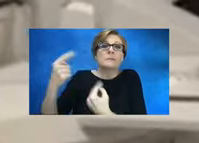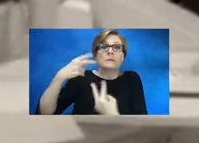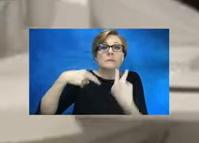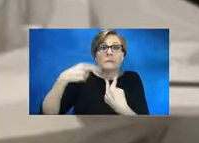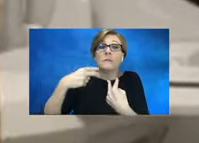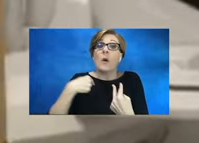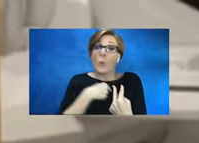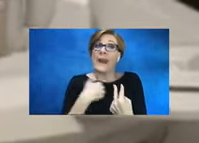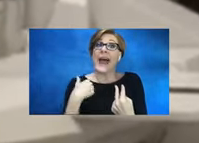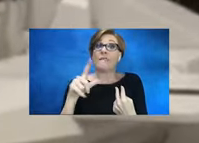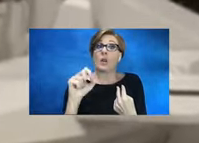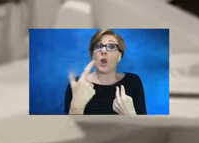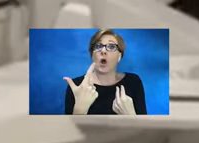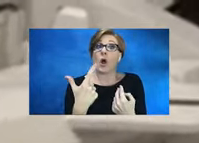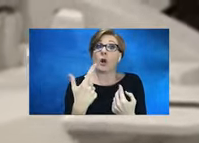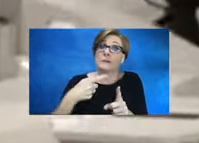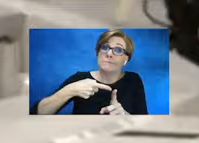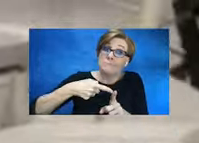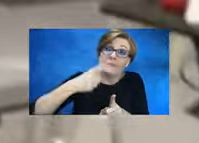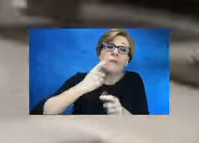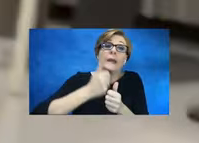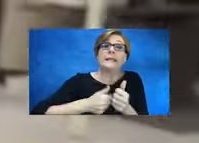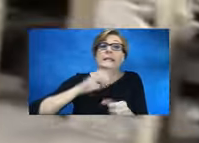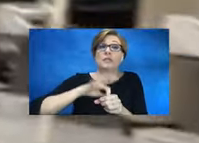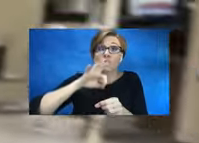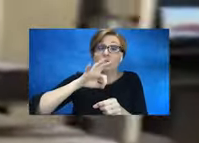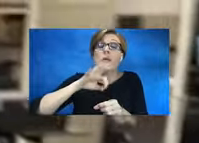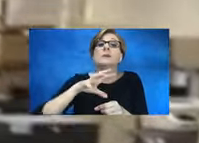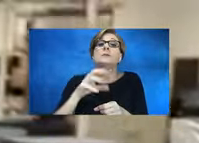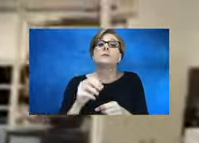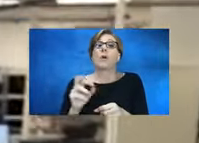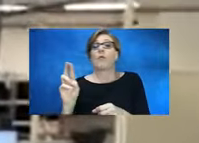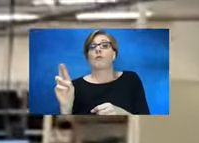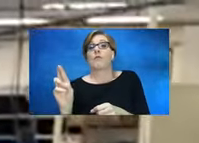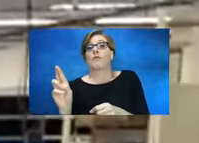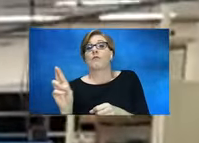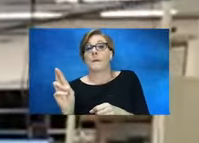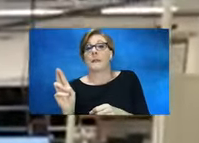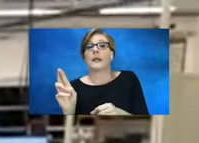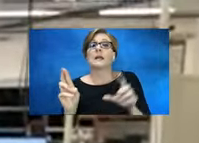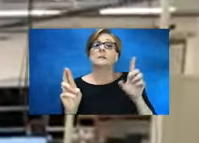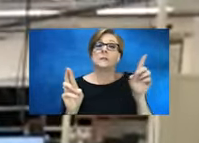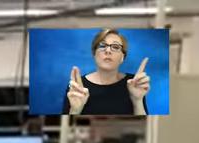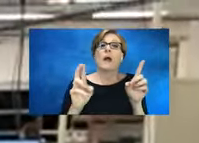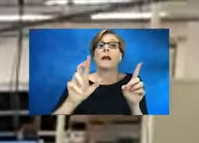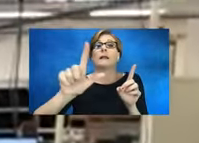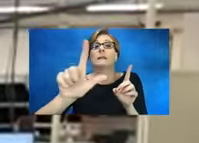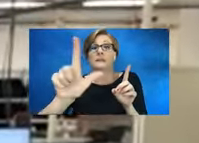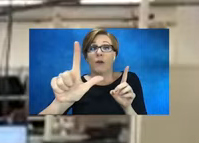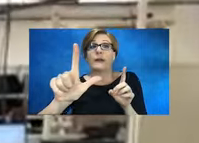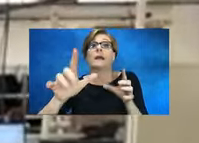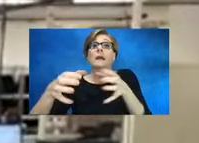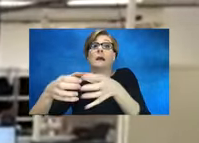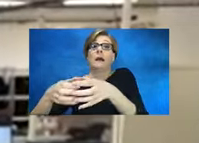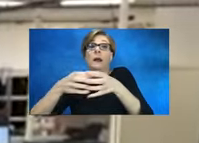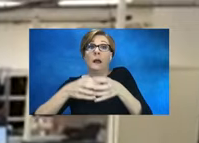election. And so the Republican and Democrat and Libertarian appointees would be here and together would go